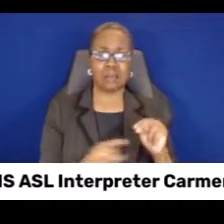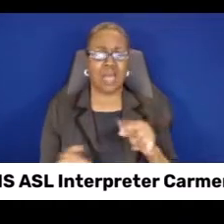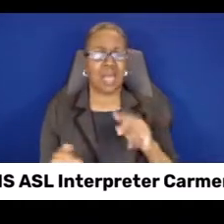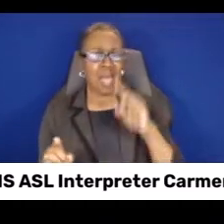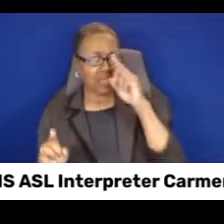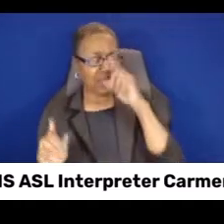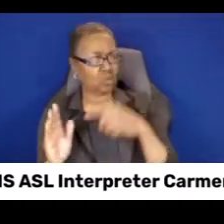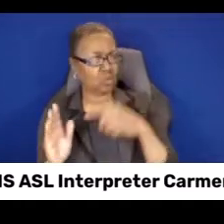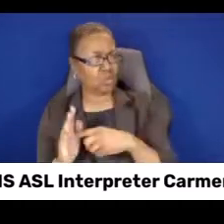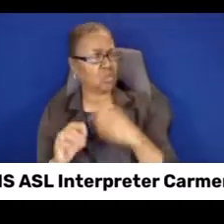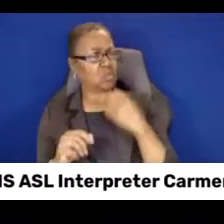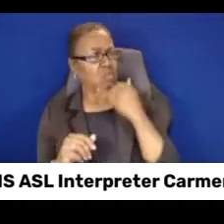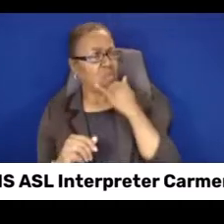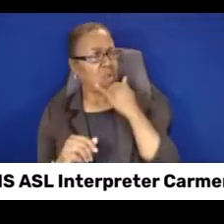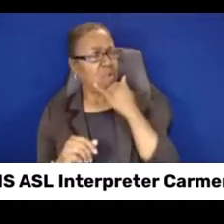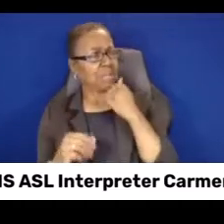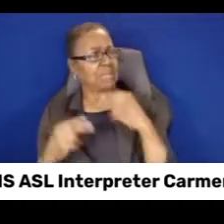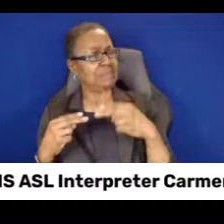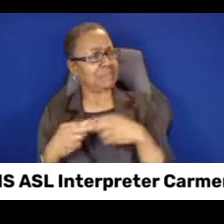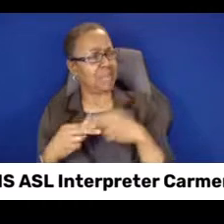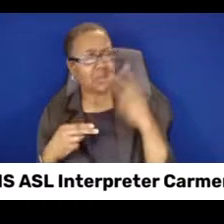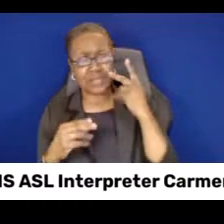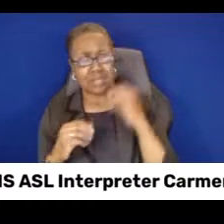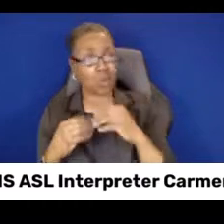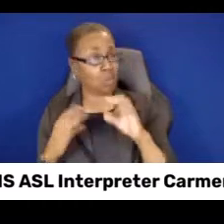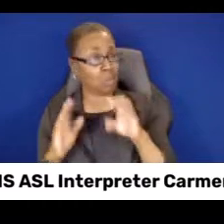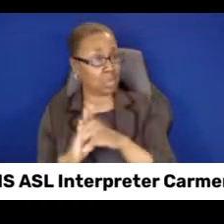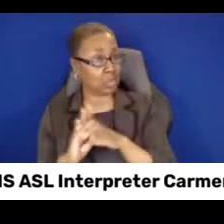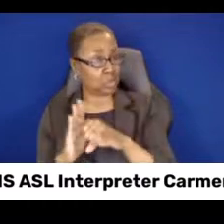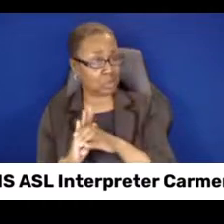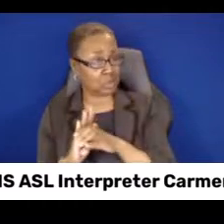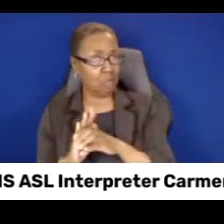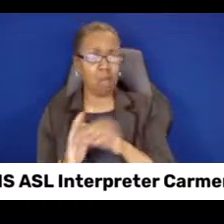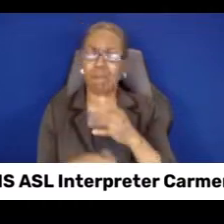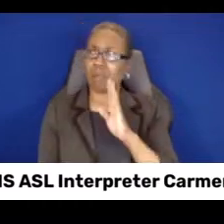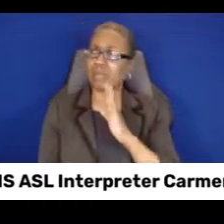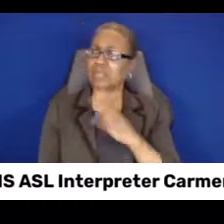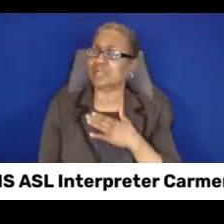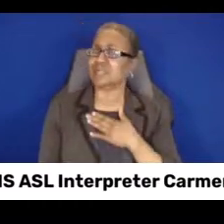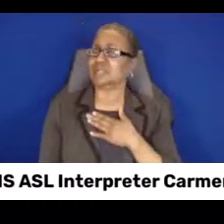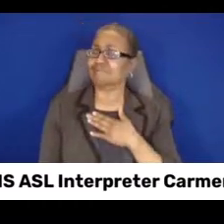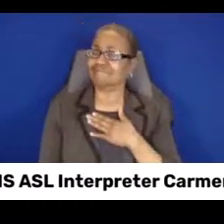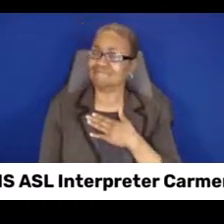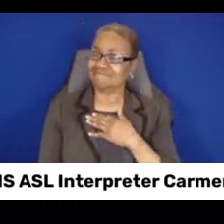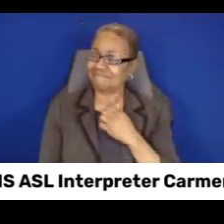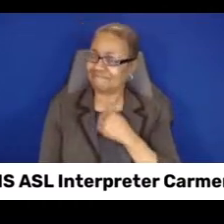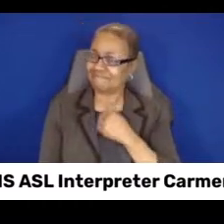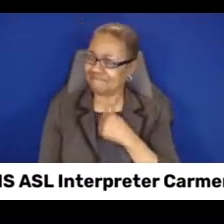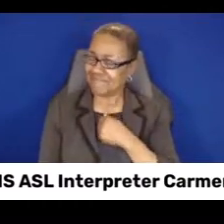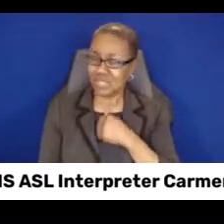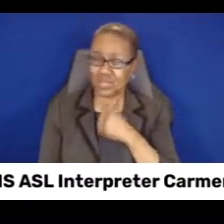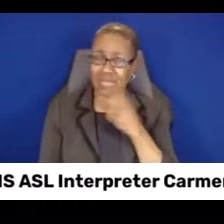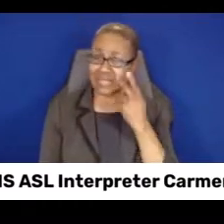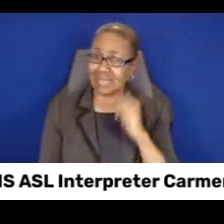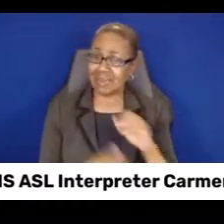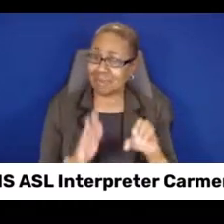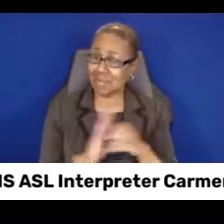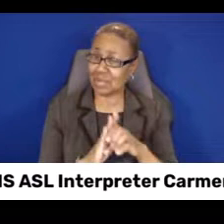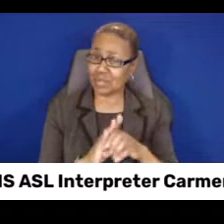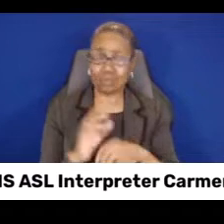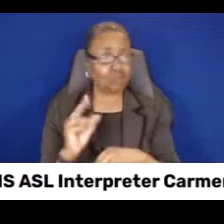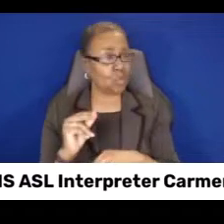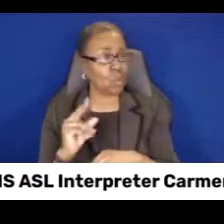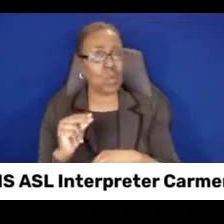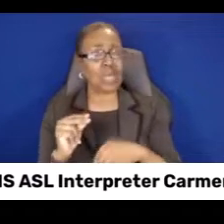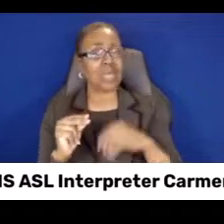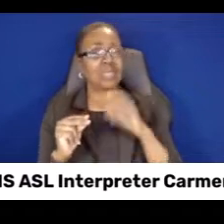deck. We can't see any pictures. Oh my goodness. You're not seeing any pictures? No, it's an old, looks like a